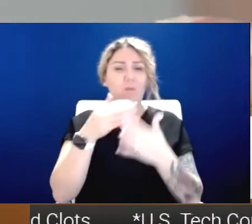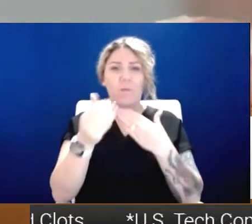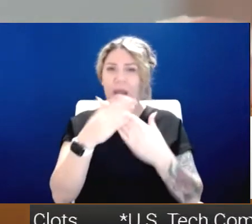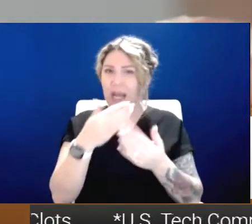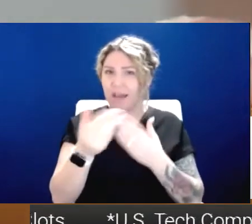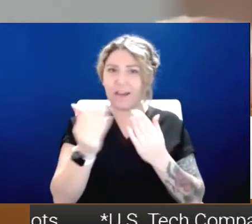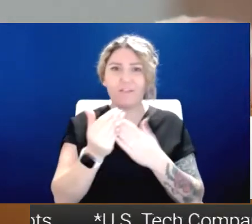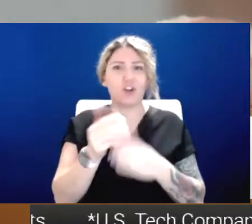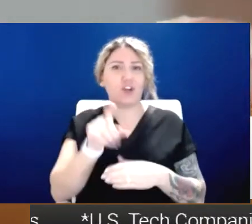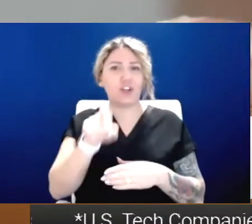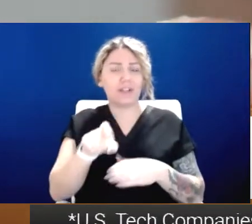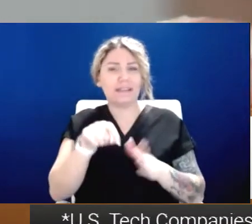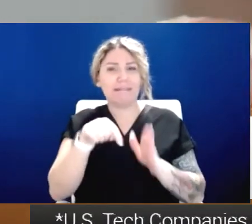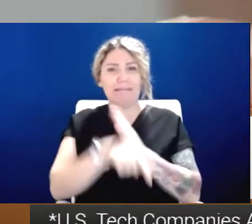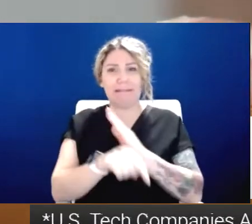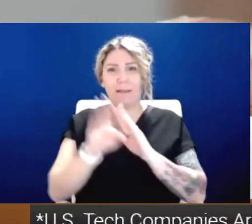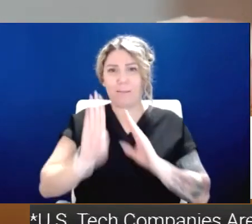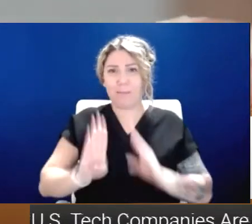that